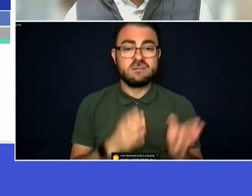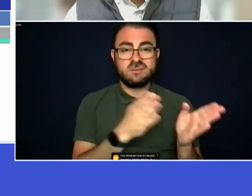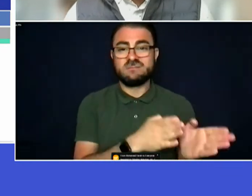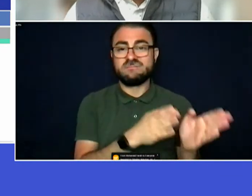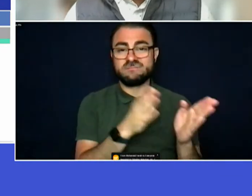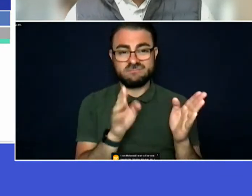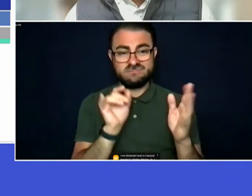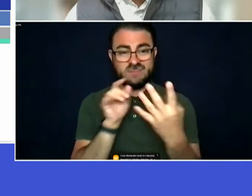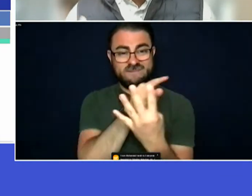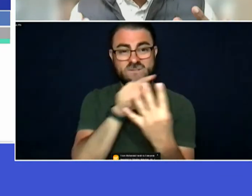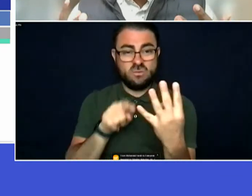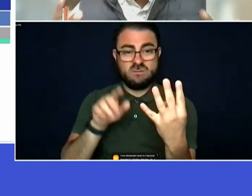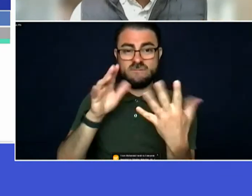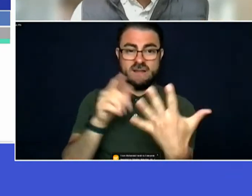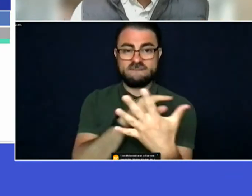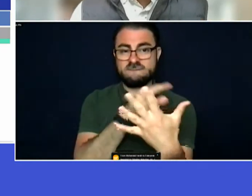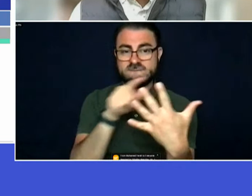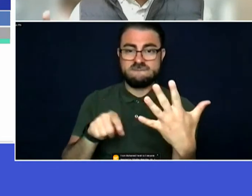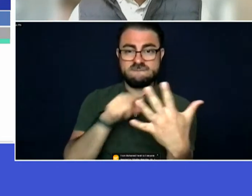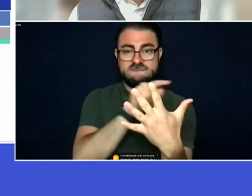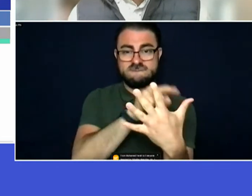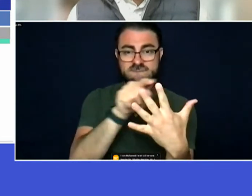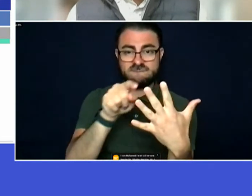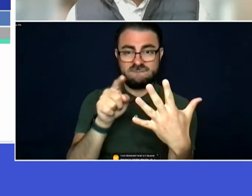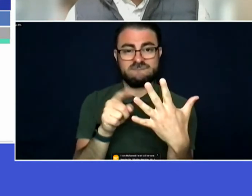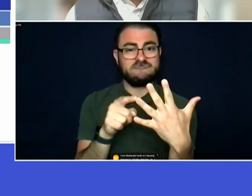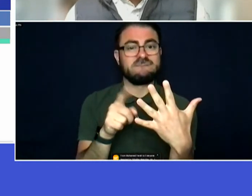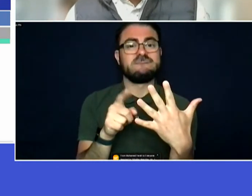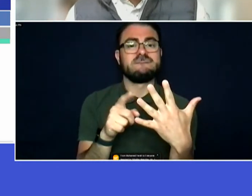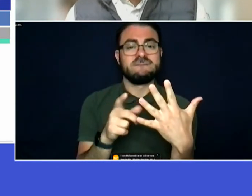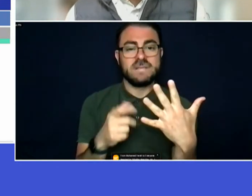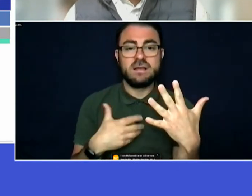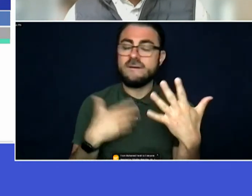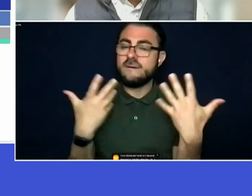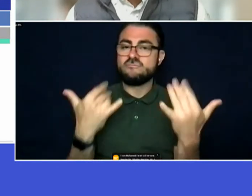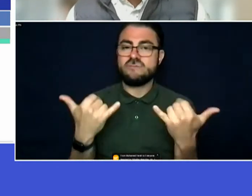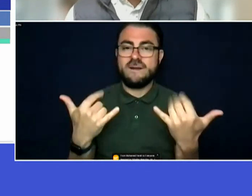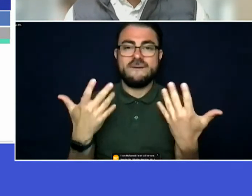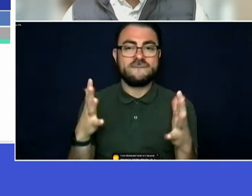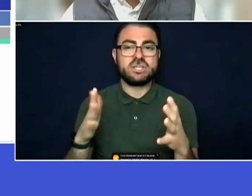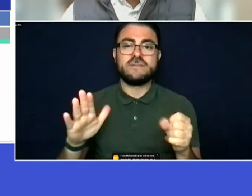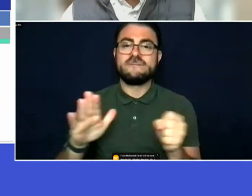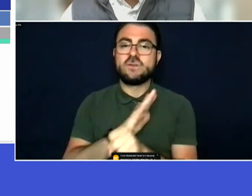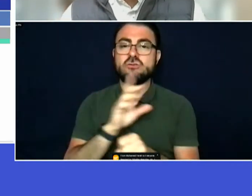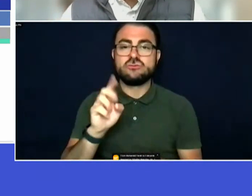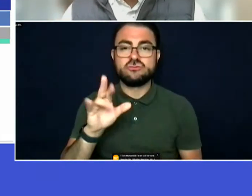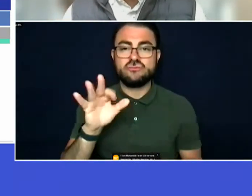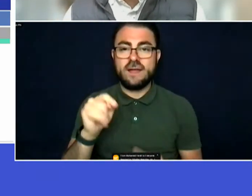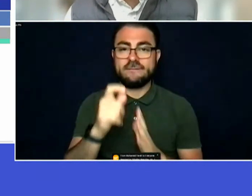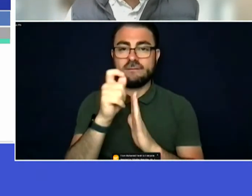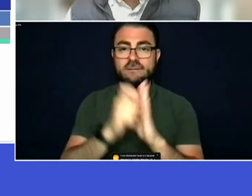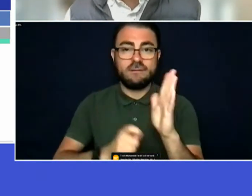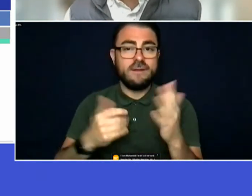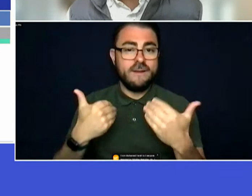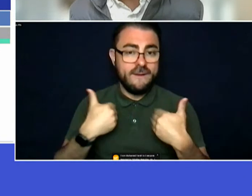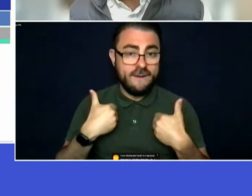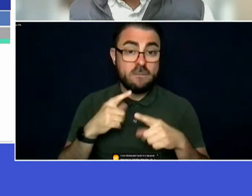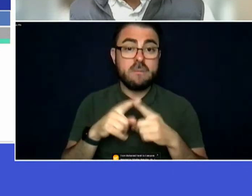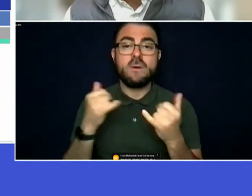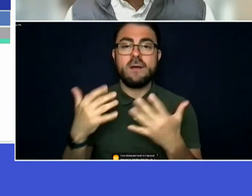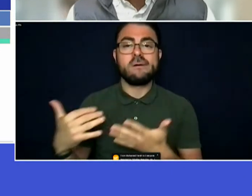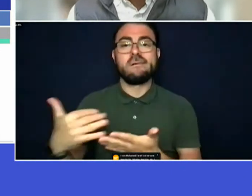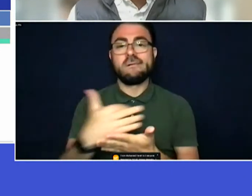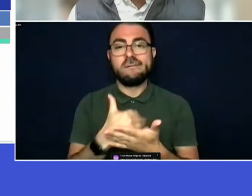So this is going to be really the last formal public comment round where we're soliciting input from the public on elements